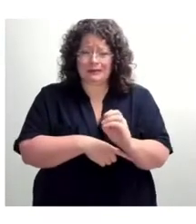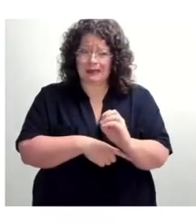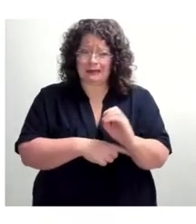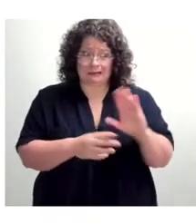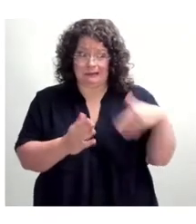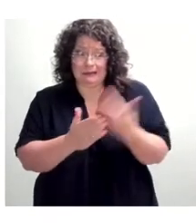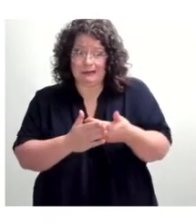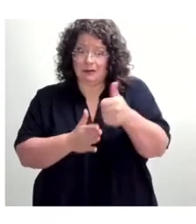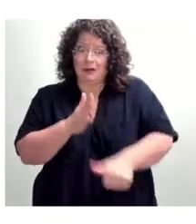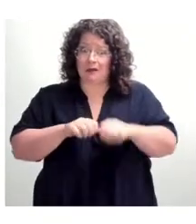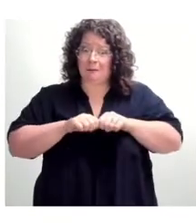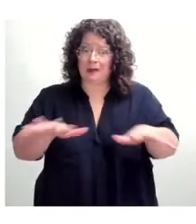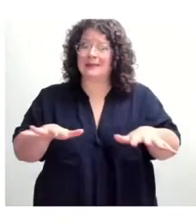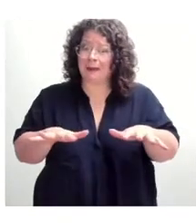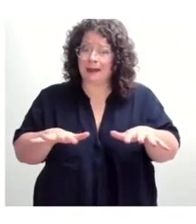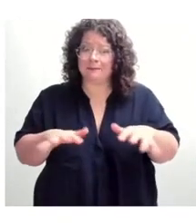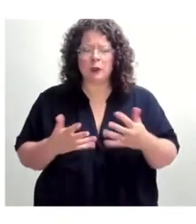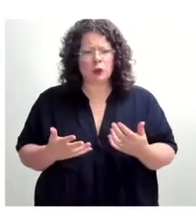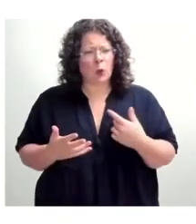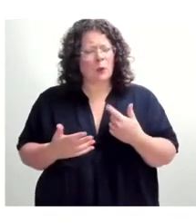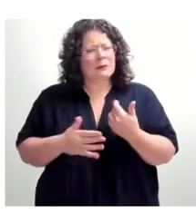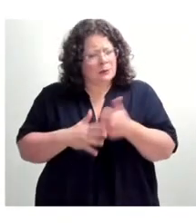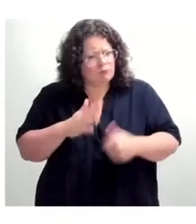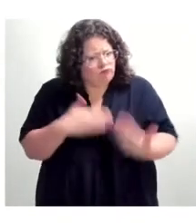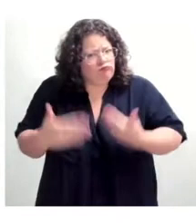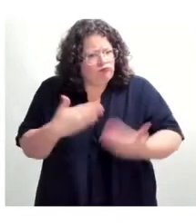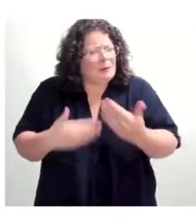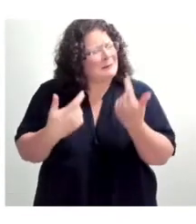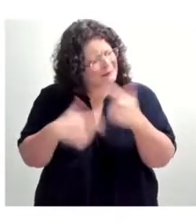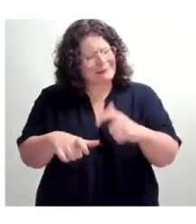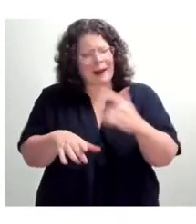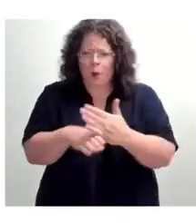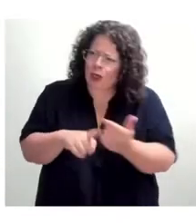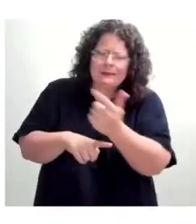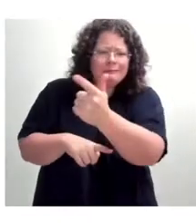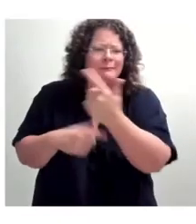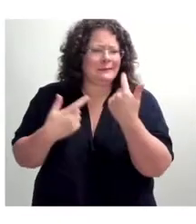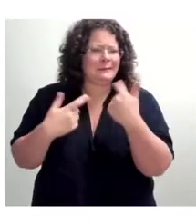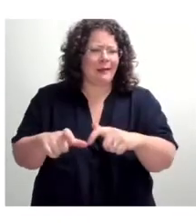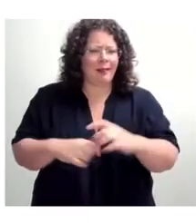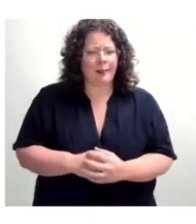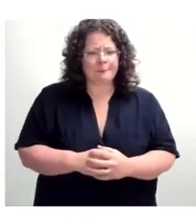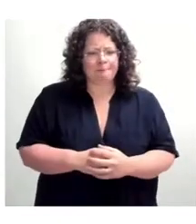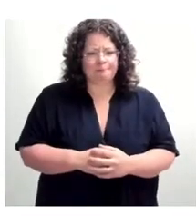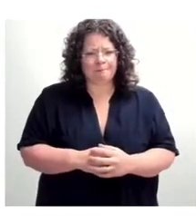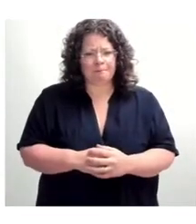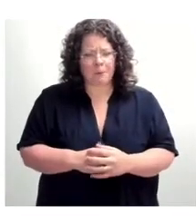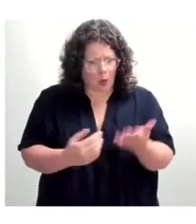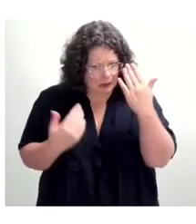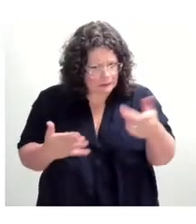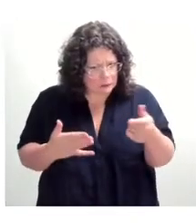talk a bit about innovation. I'm conscious of time too. We've touched on innovation already, so we'll be brief with this.